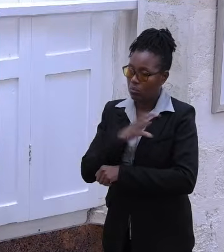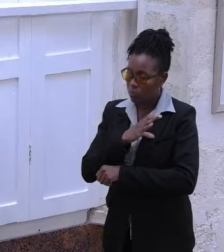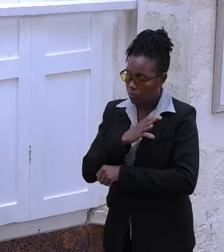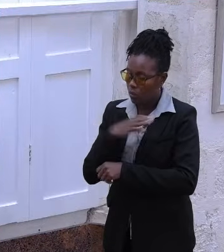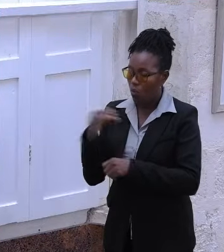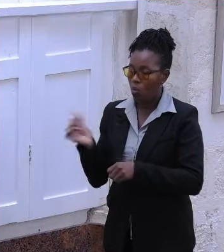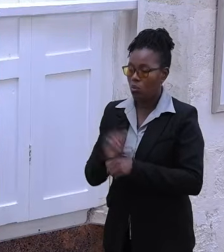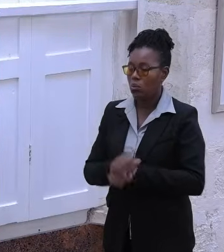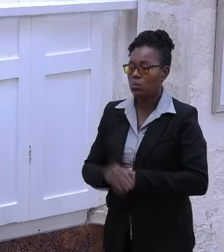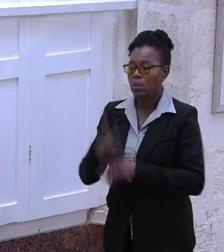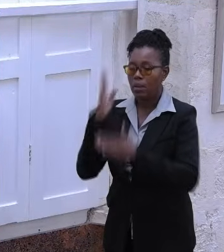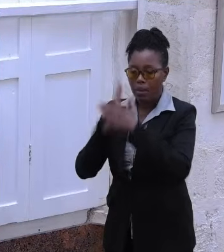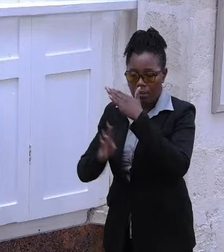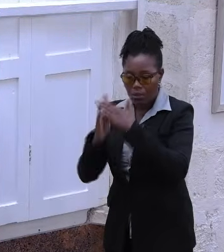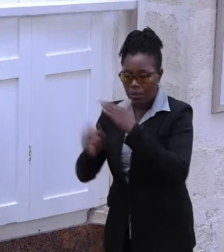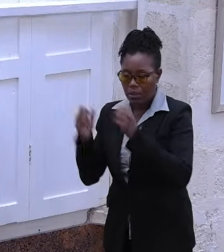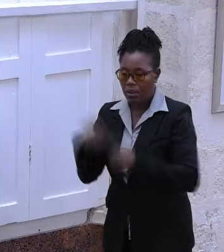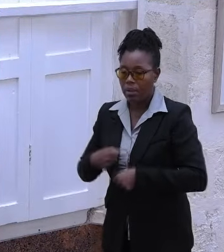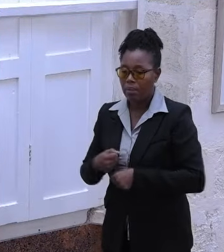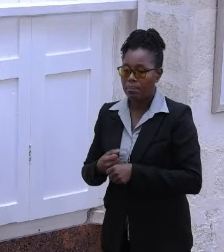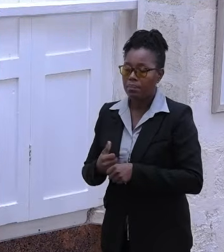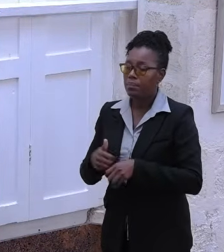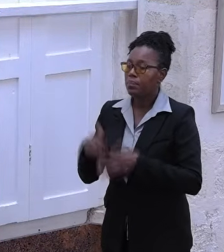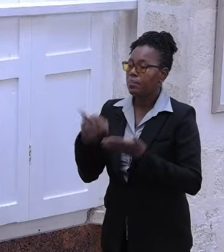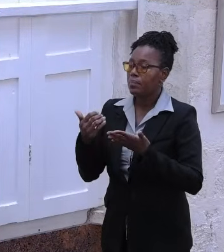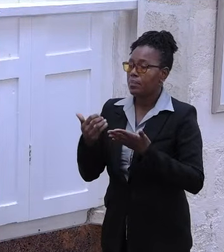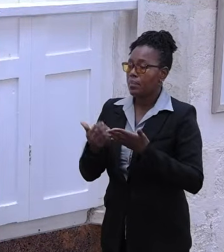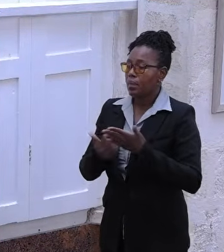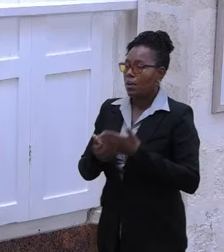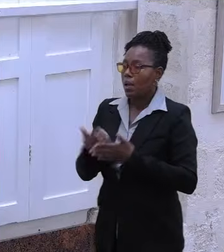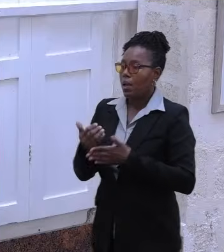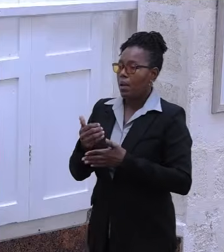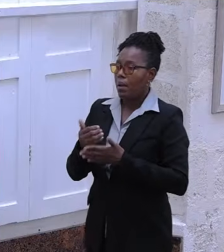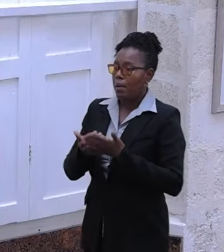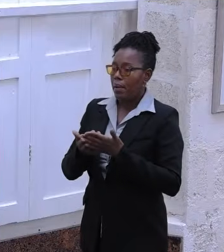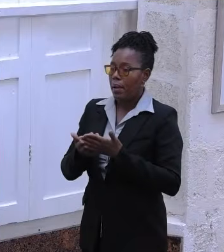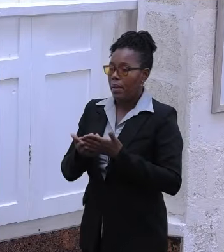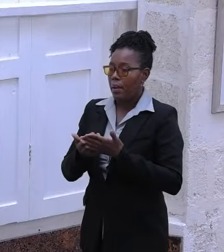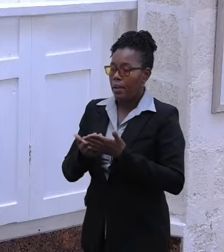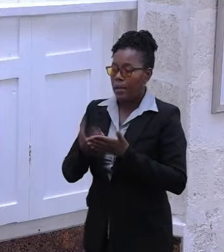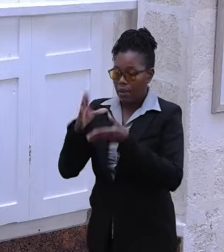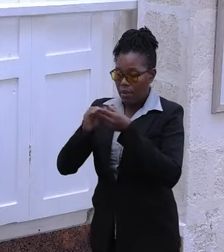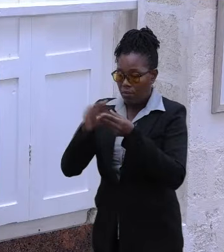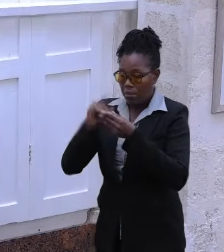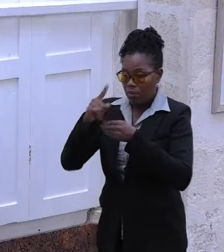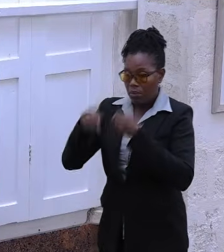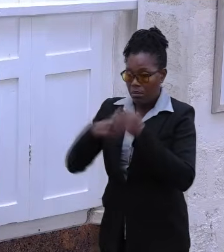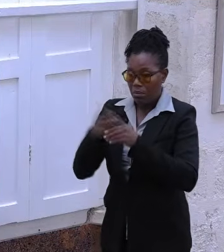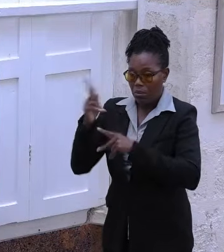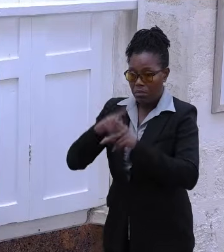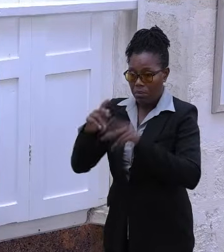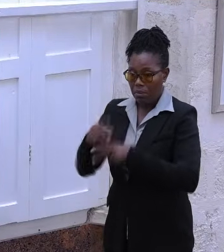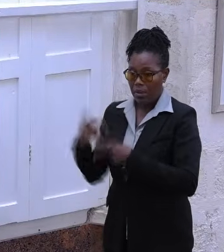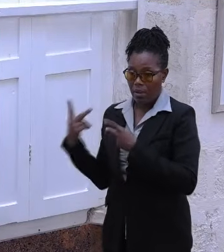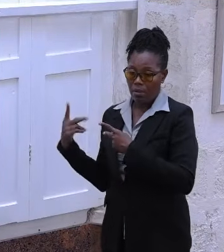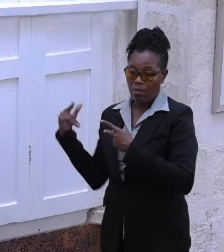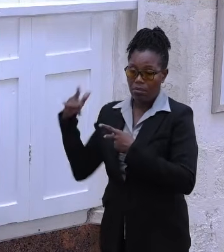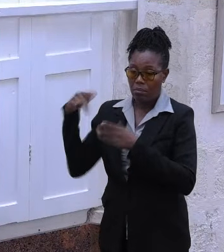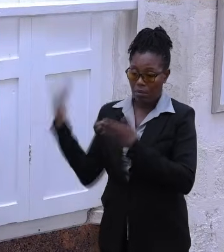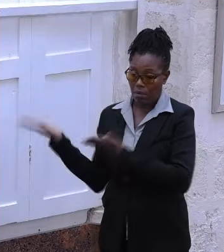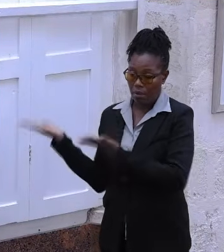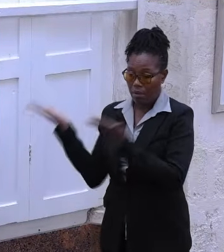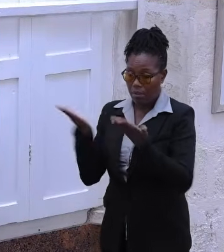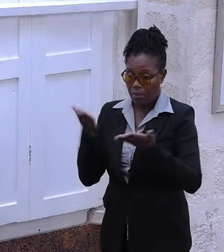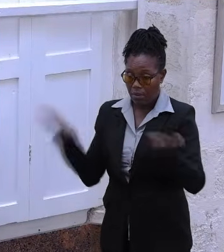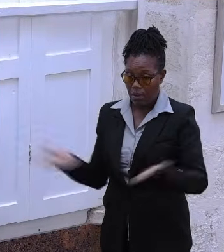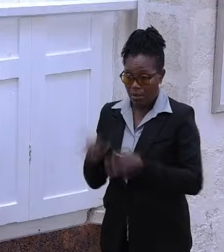immigration can get advanced passenger information before people come to Barbados, and I will say that much because I